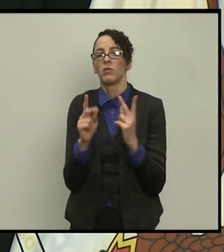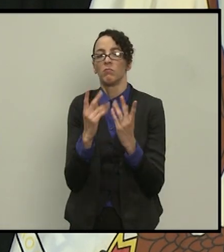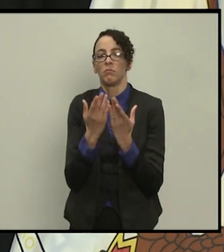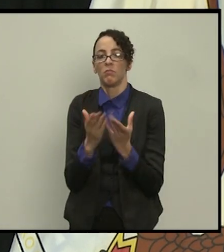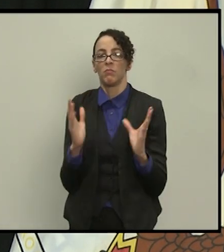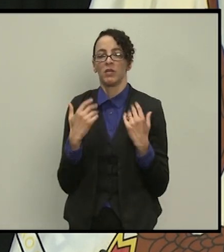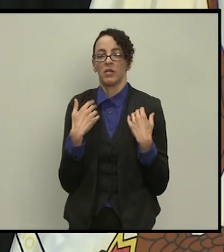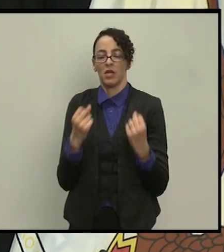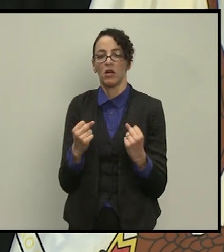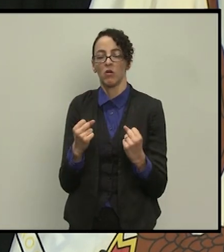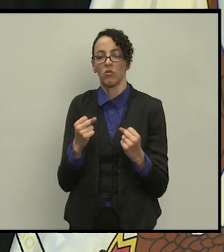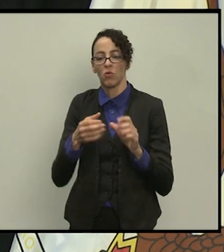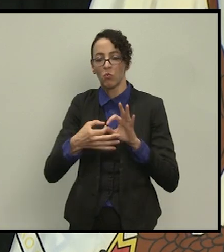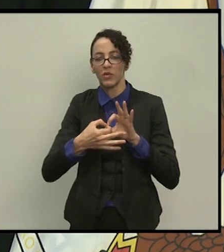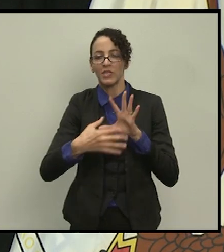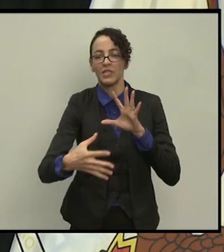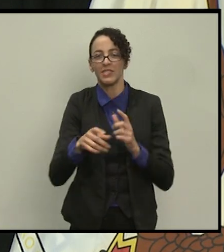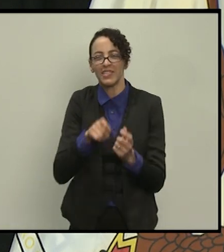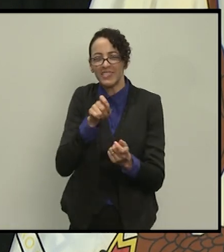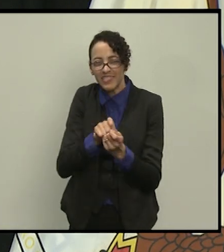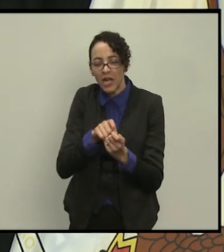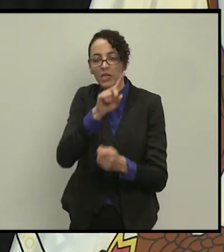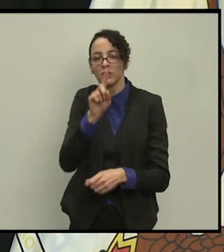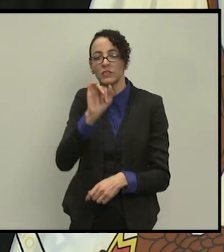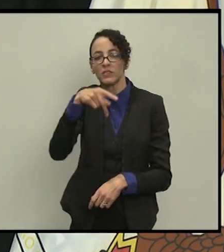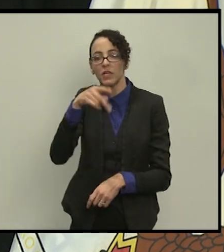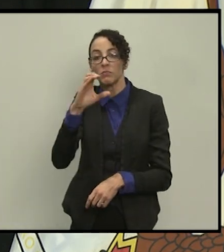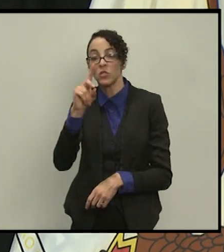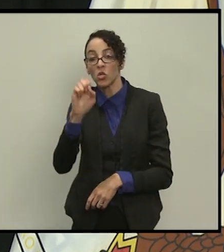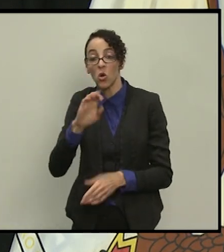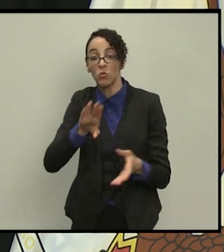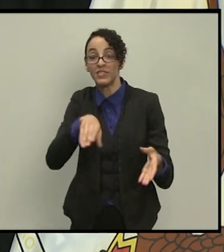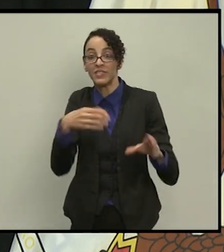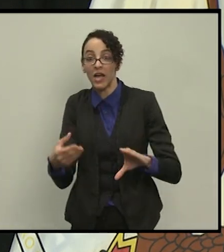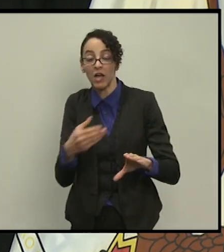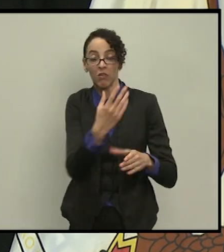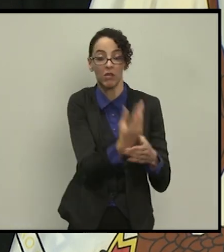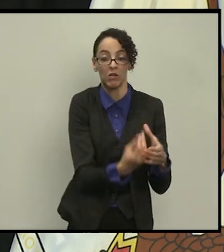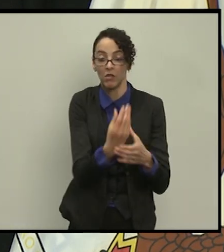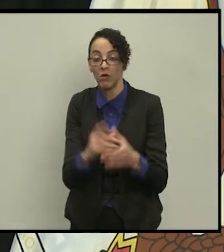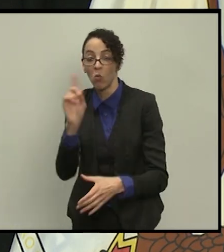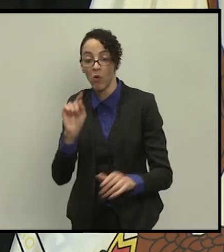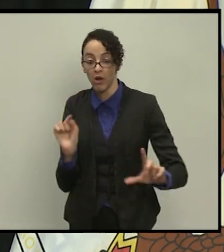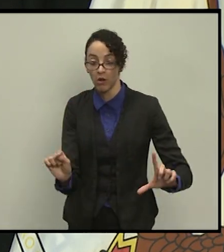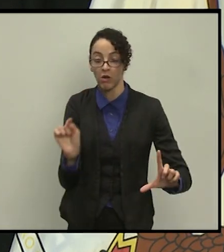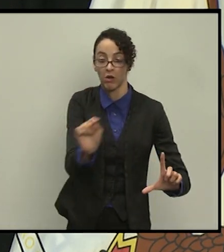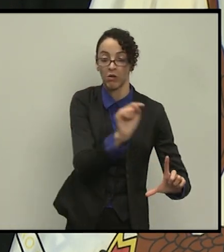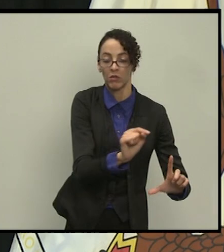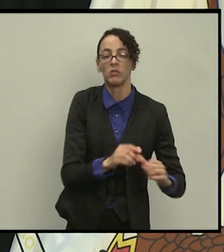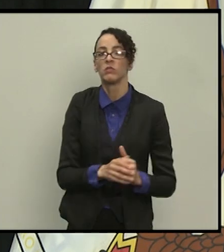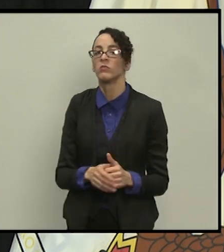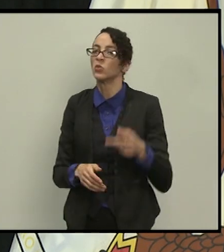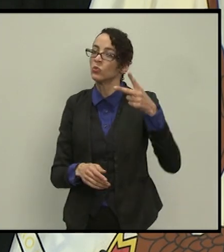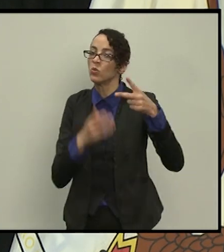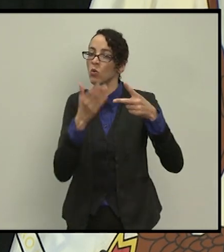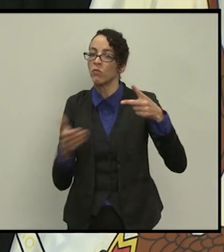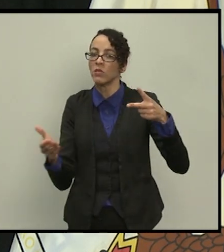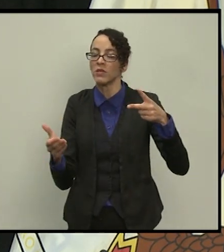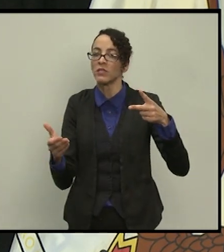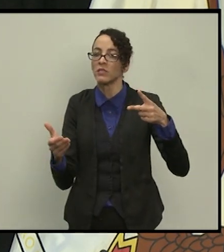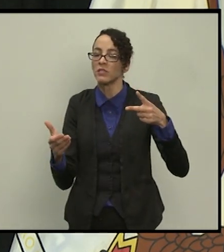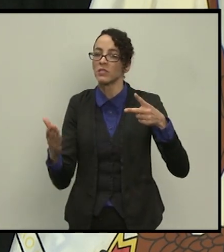Well, I think one of the key things there are two things that I think to emphasize right now about the response in San